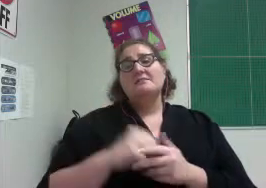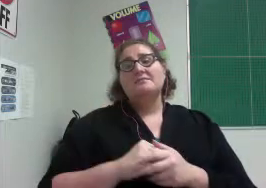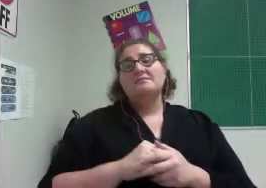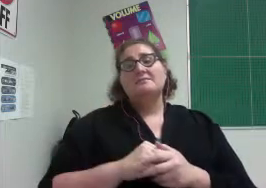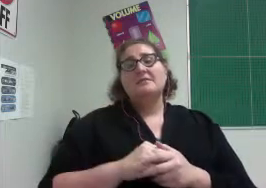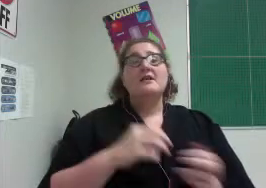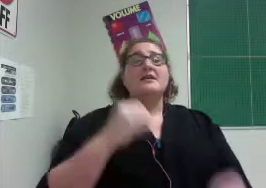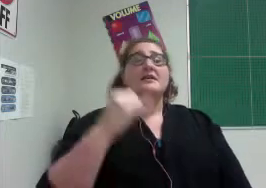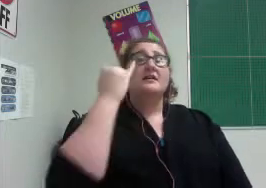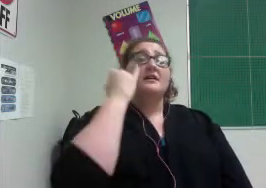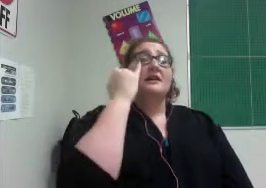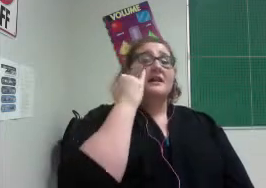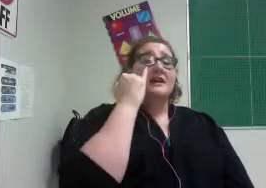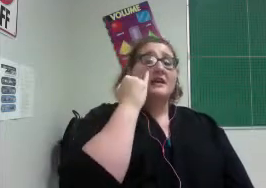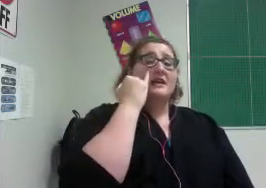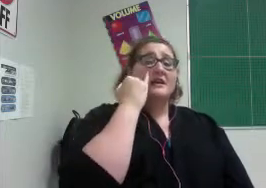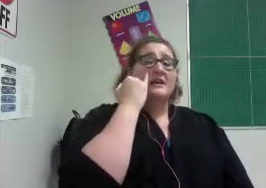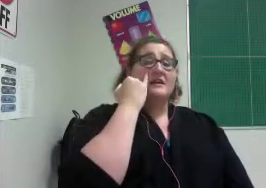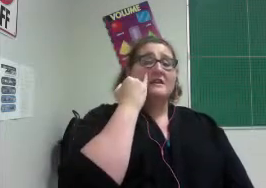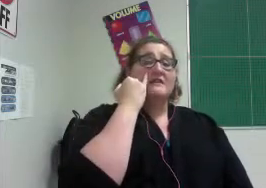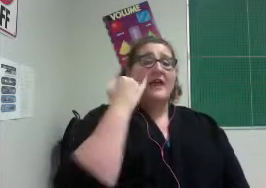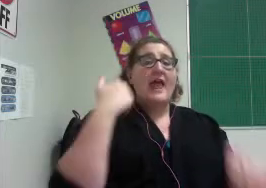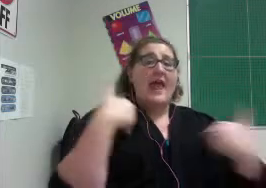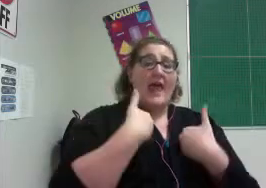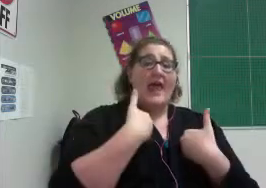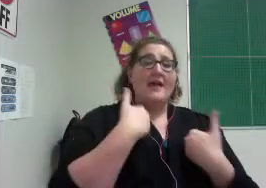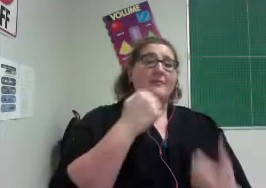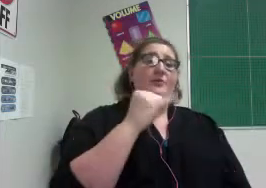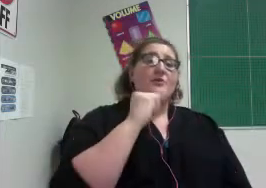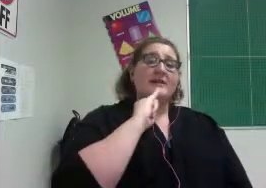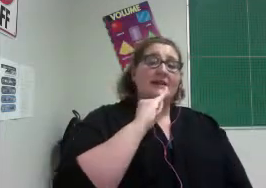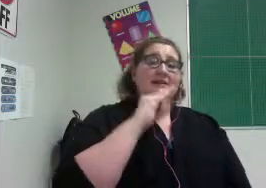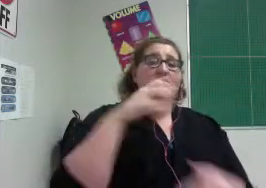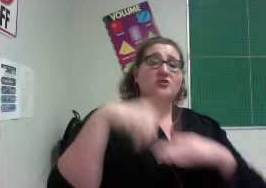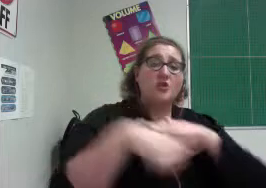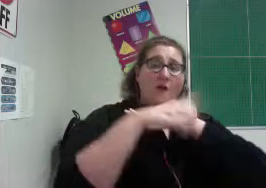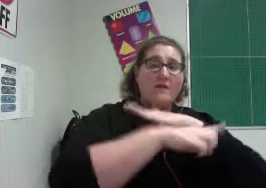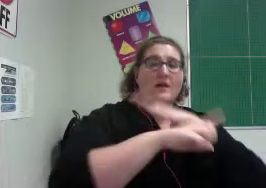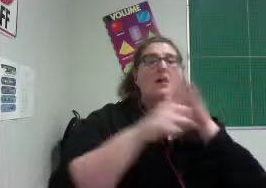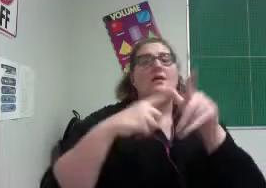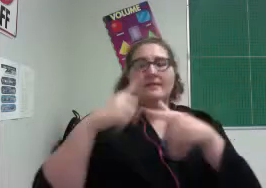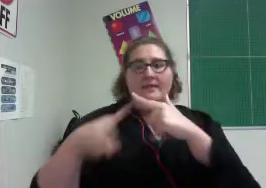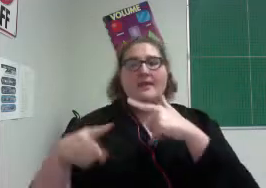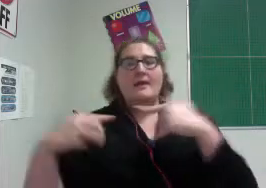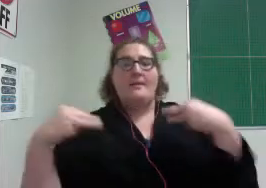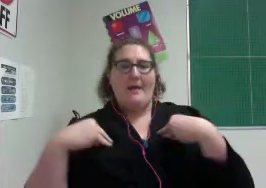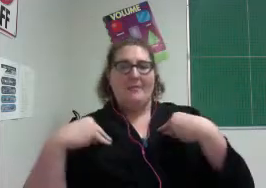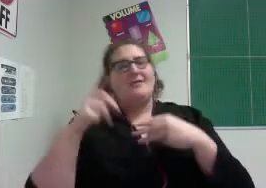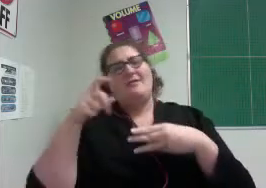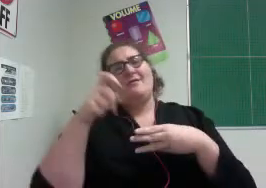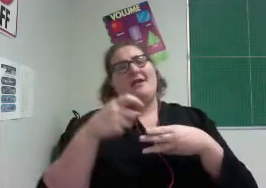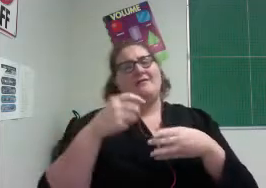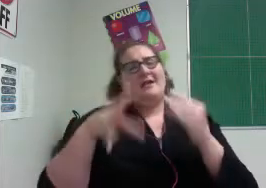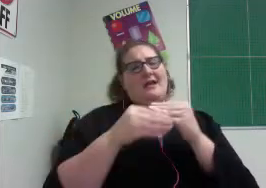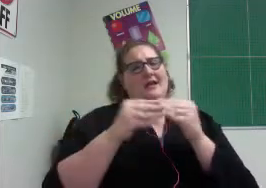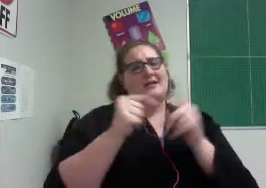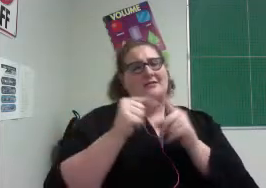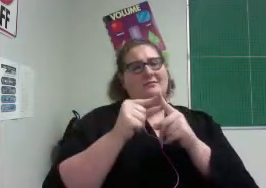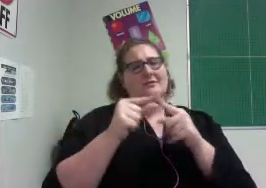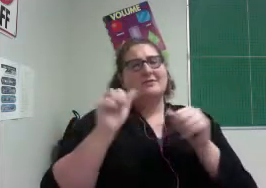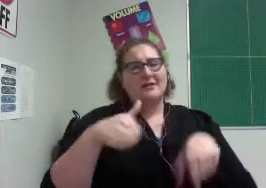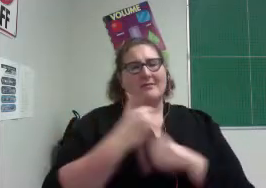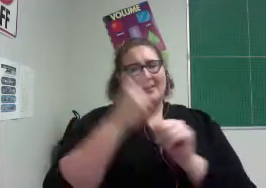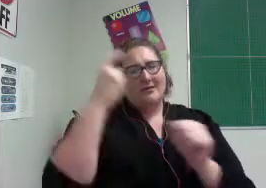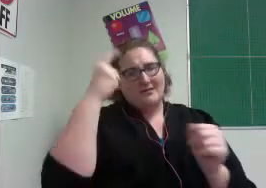could say if an animal is a dolphin, then it is a mammal. Now, we have to add some words to make the sentence